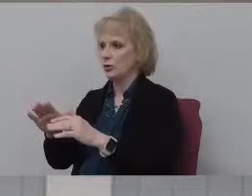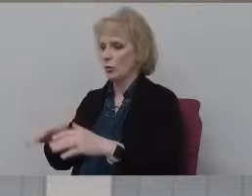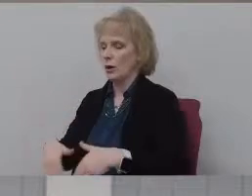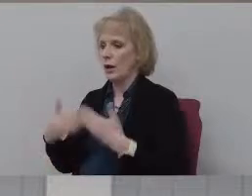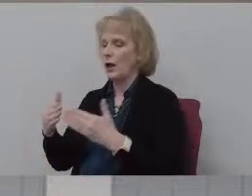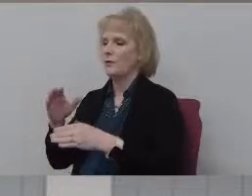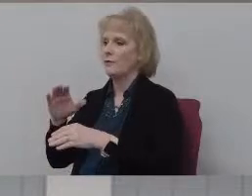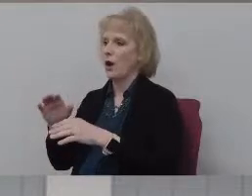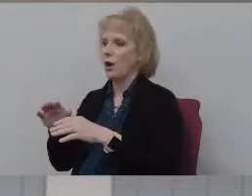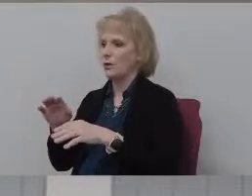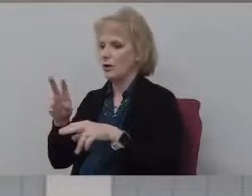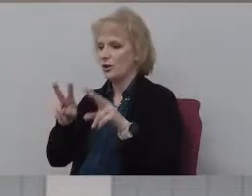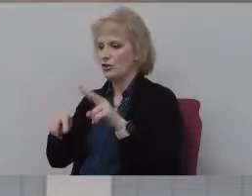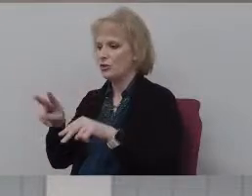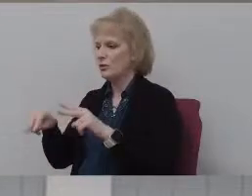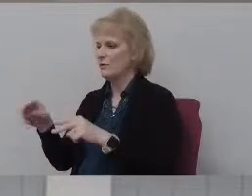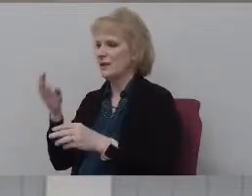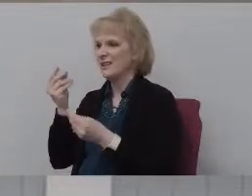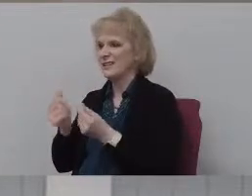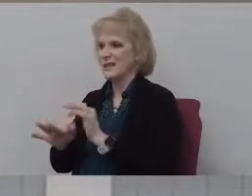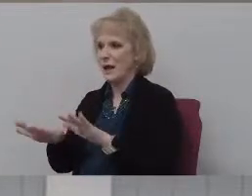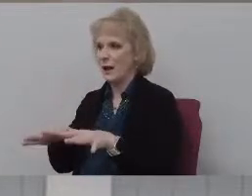sand.